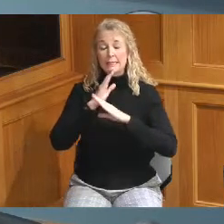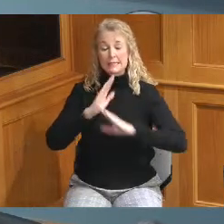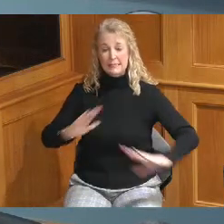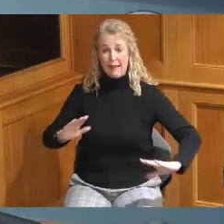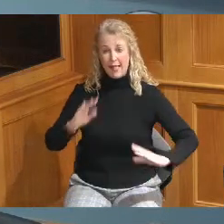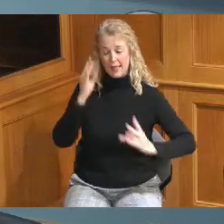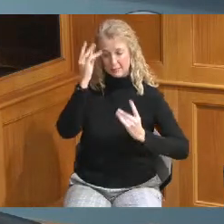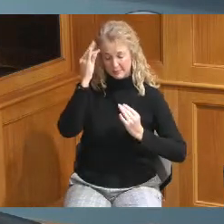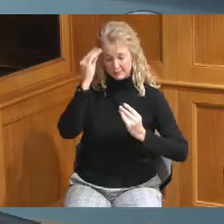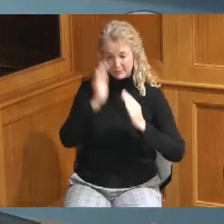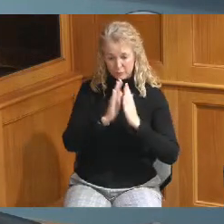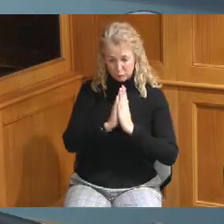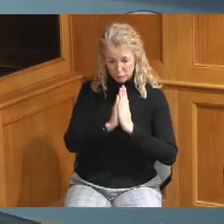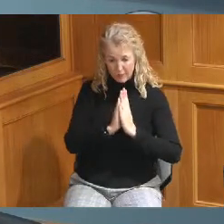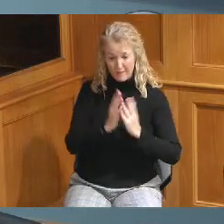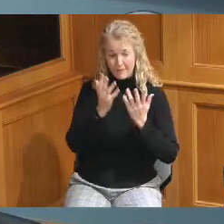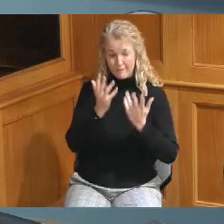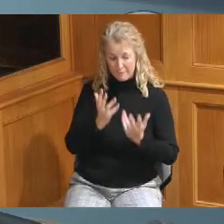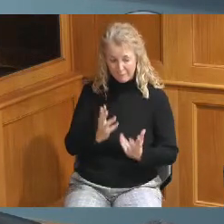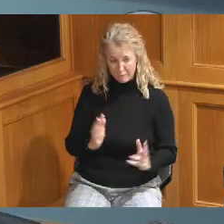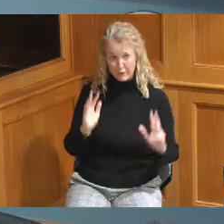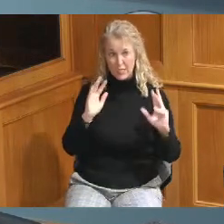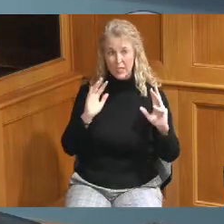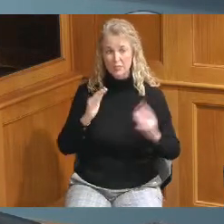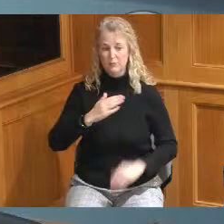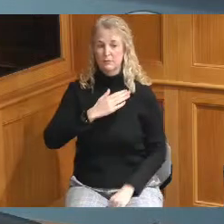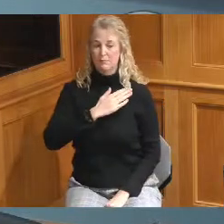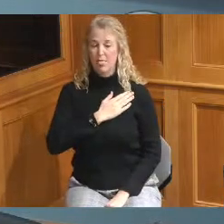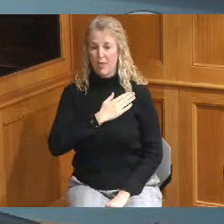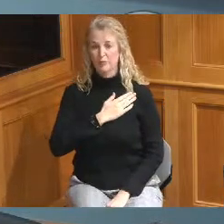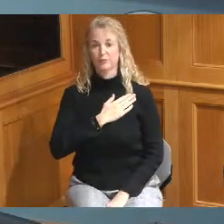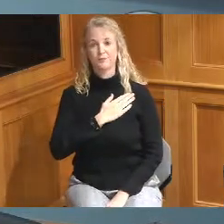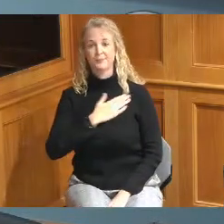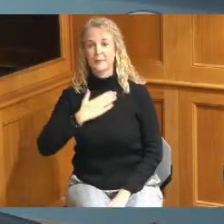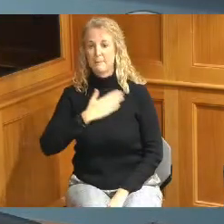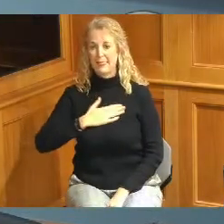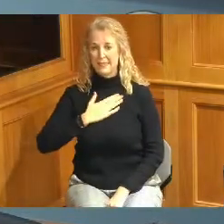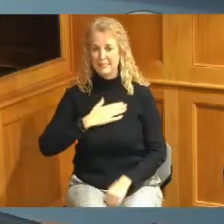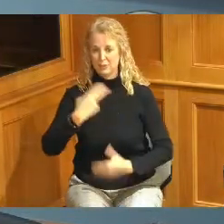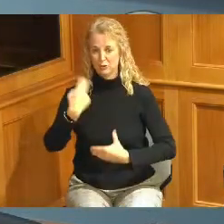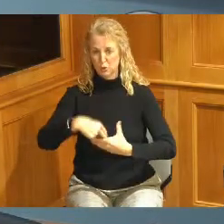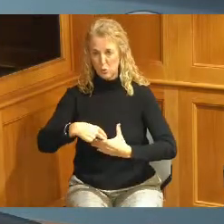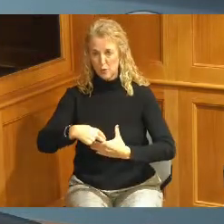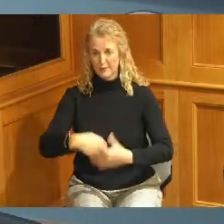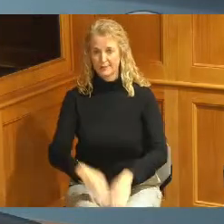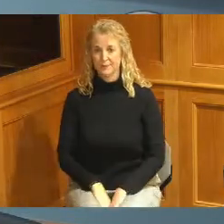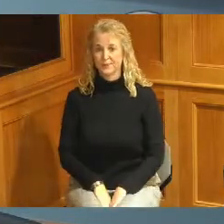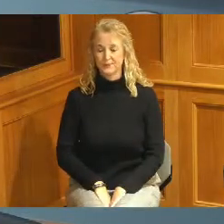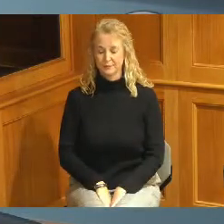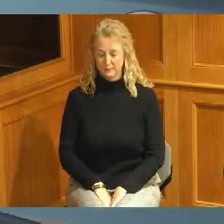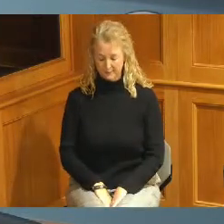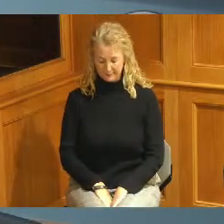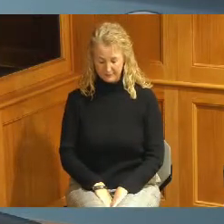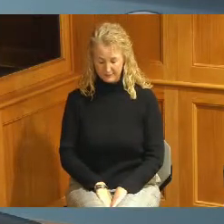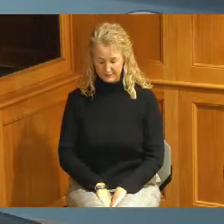silent prayer, followed by the Pledge of Allegiance. Please join us.